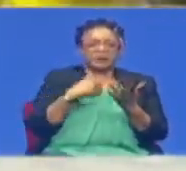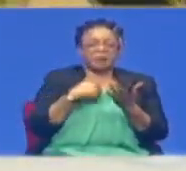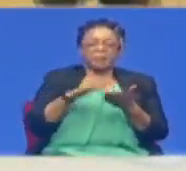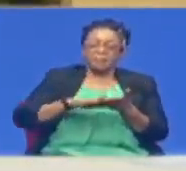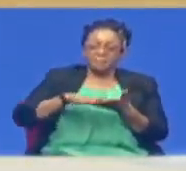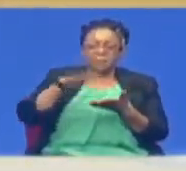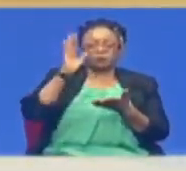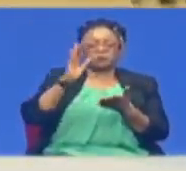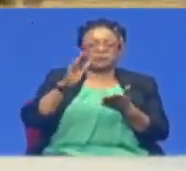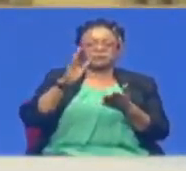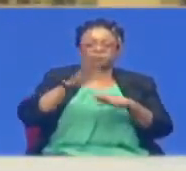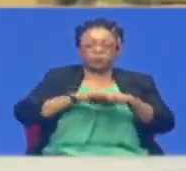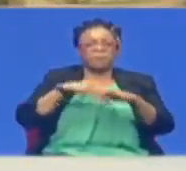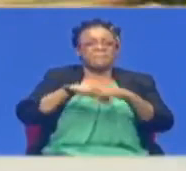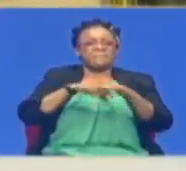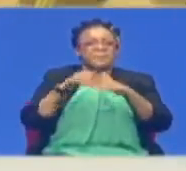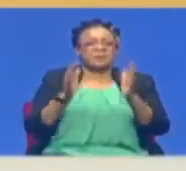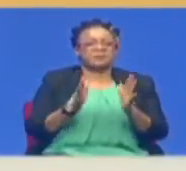valuable player.